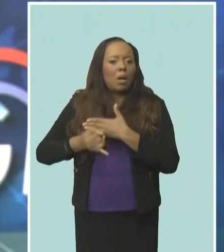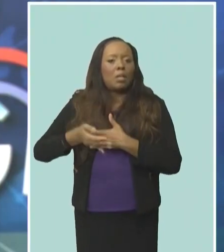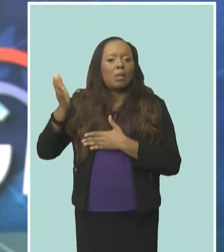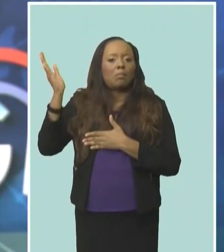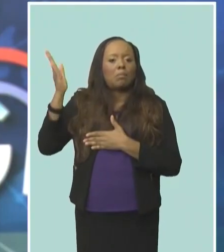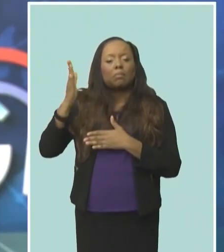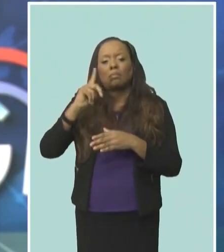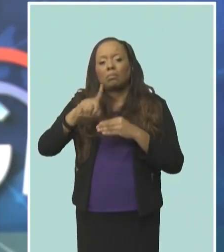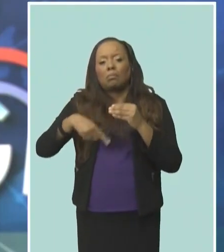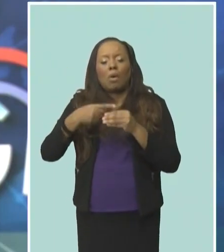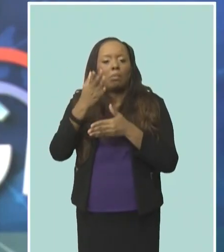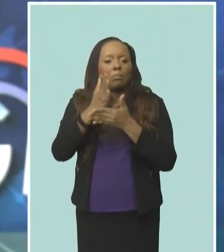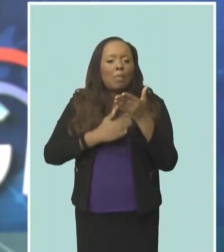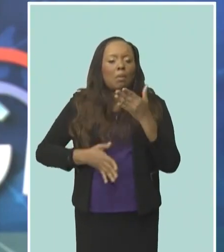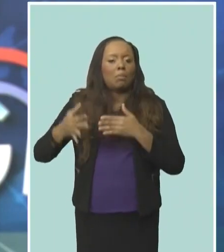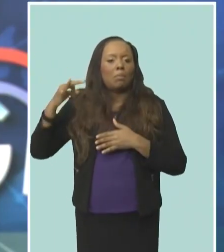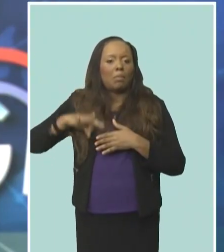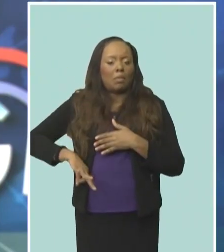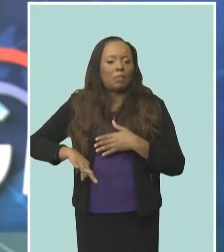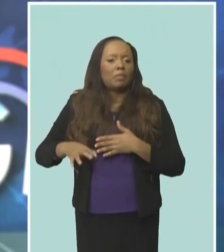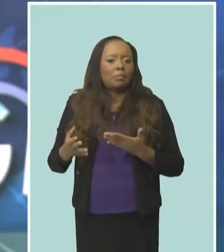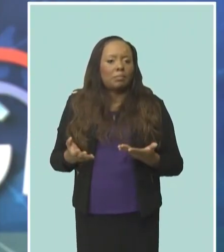about some of its benefits.